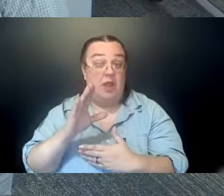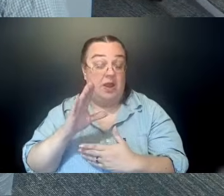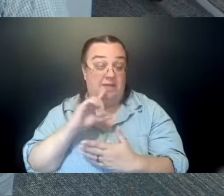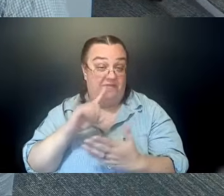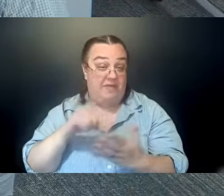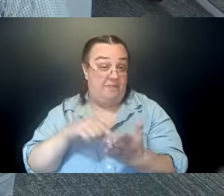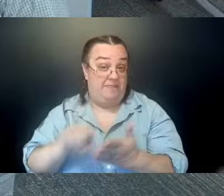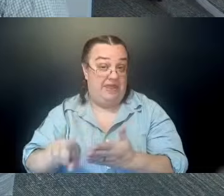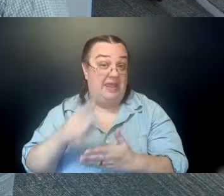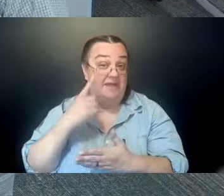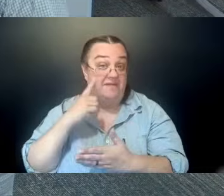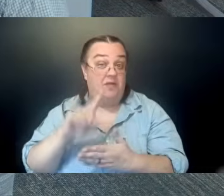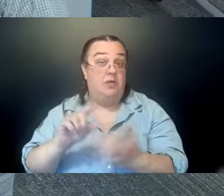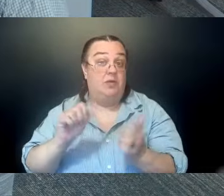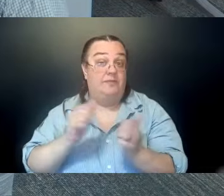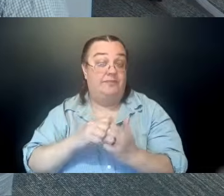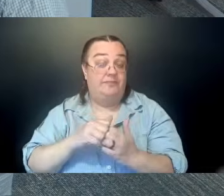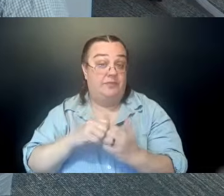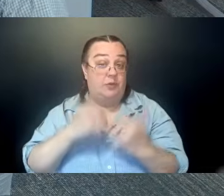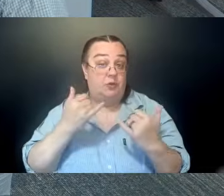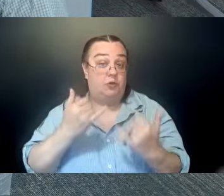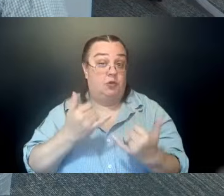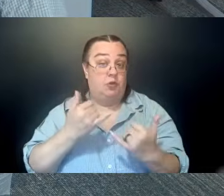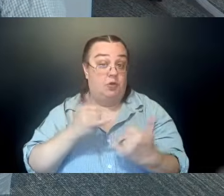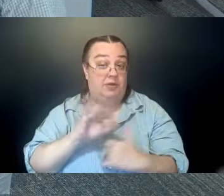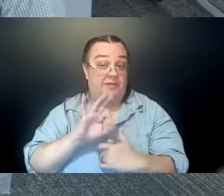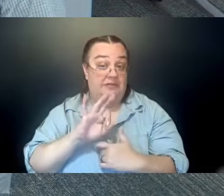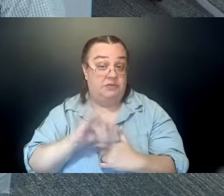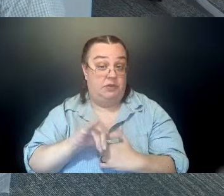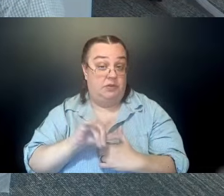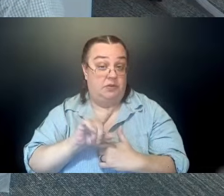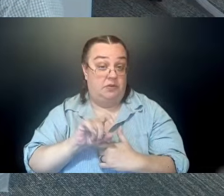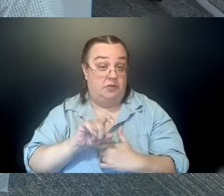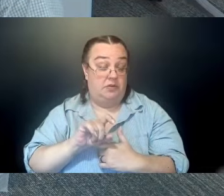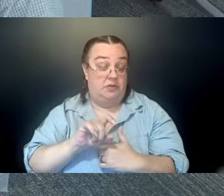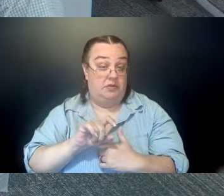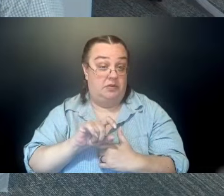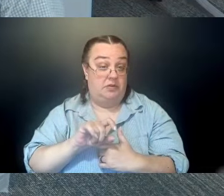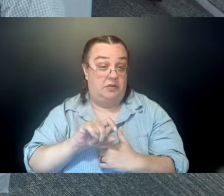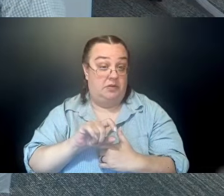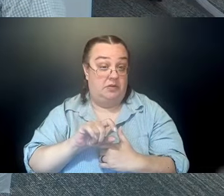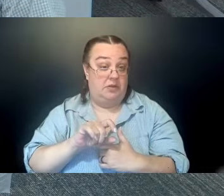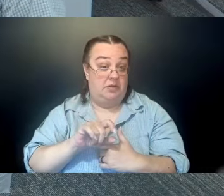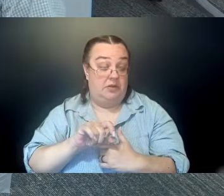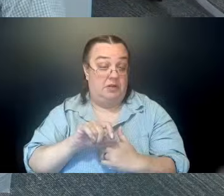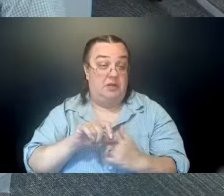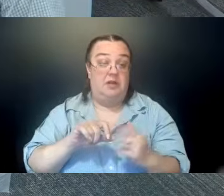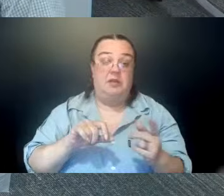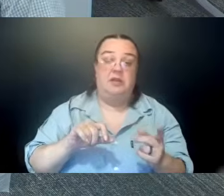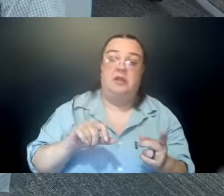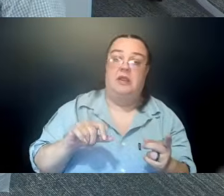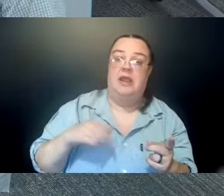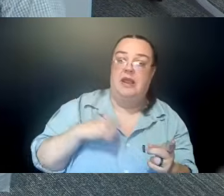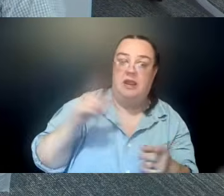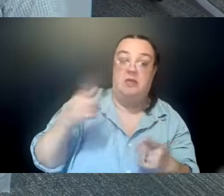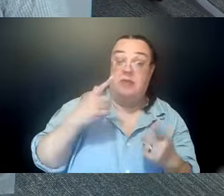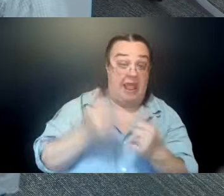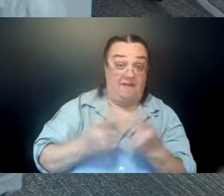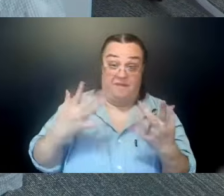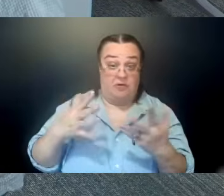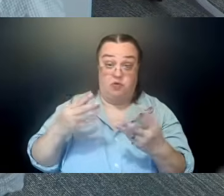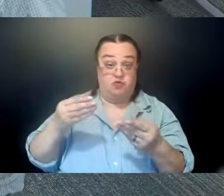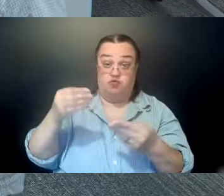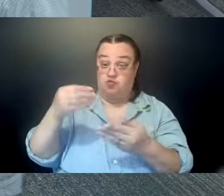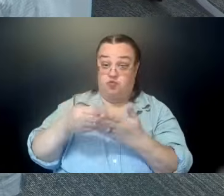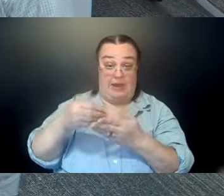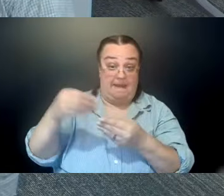for with the current fiscal year? I don't know mean, that I have. Everyone's been reimbursed. We're all Yes.